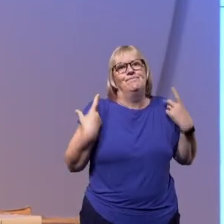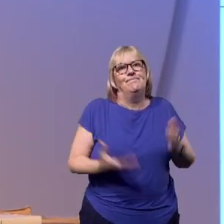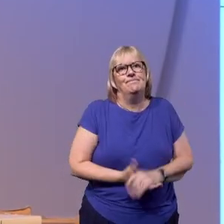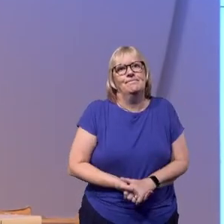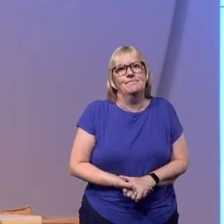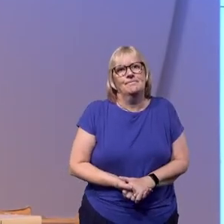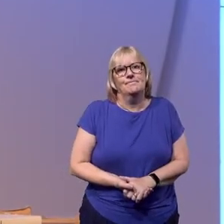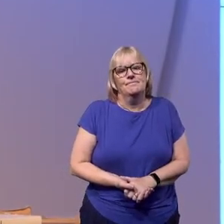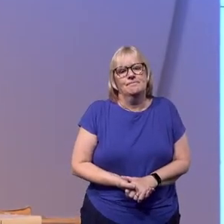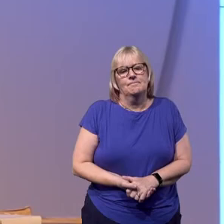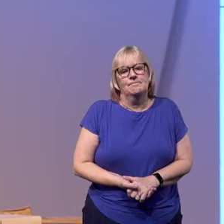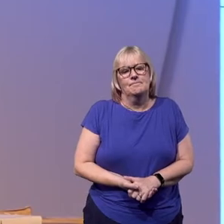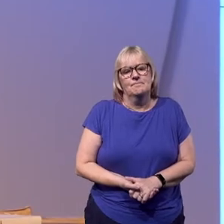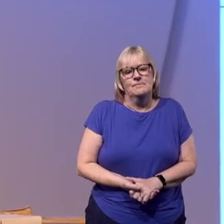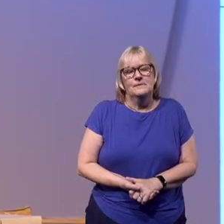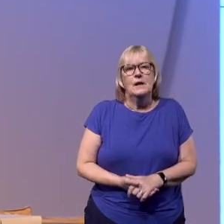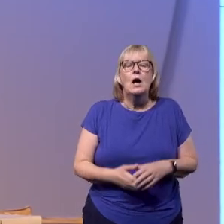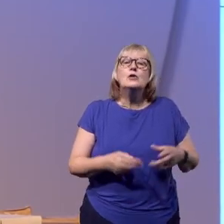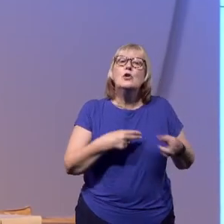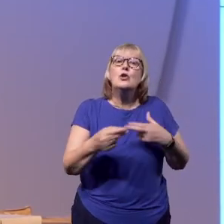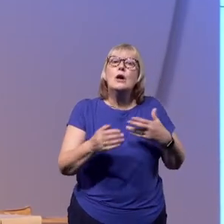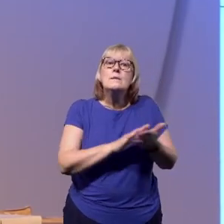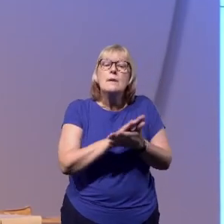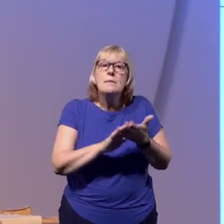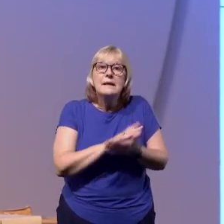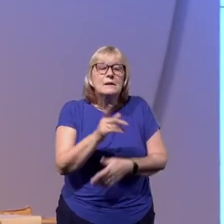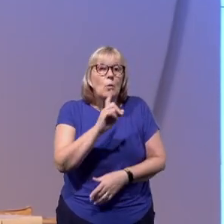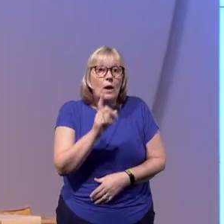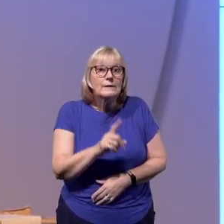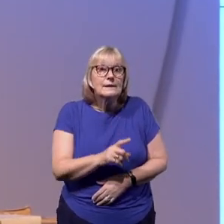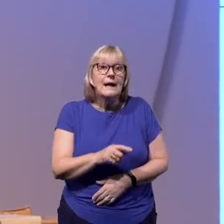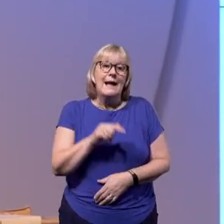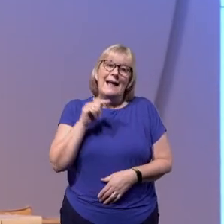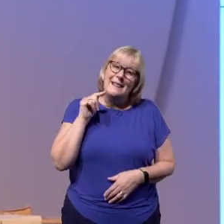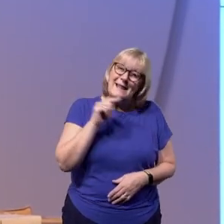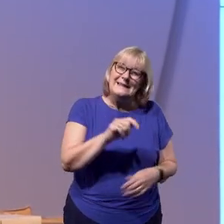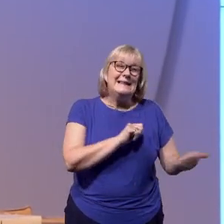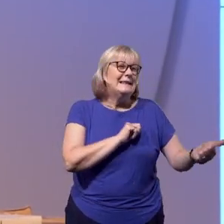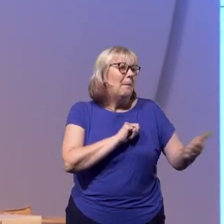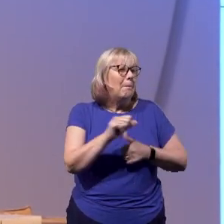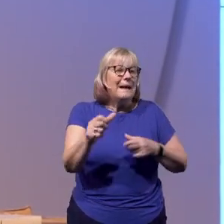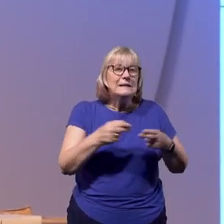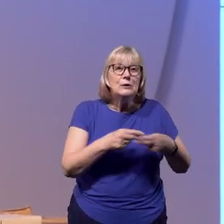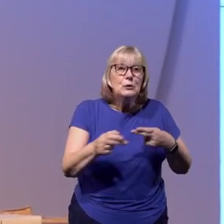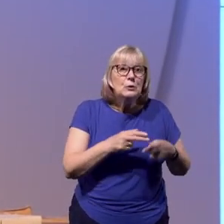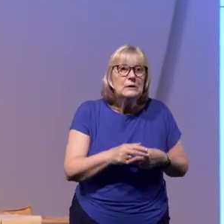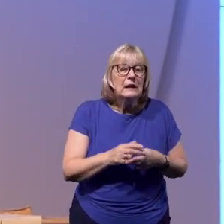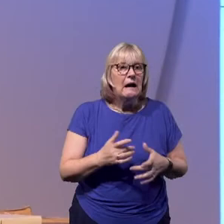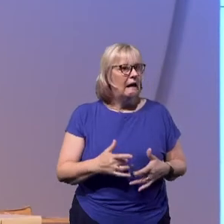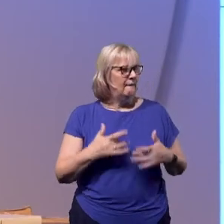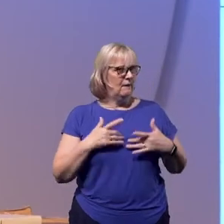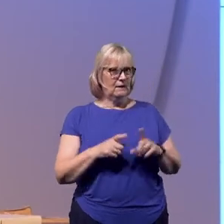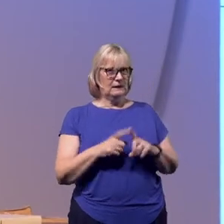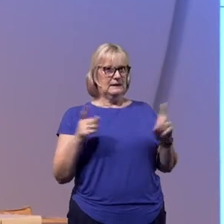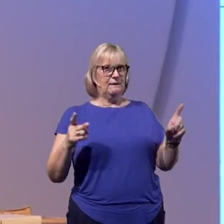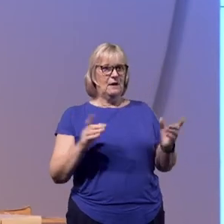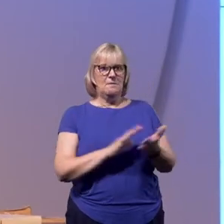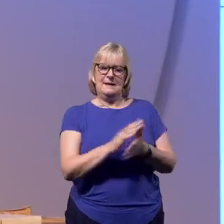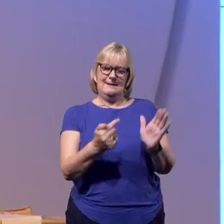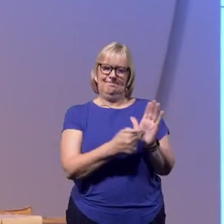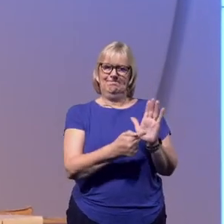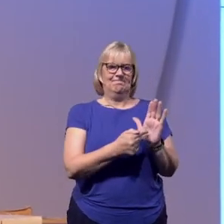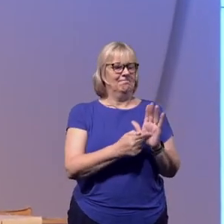That's my second thing when I ask them what the word gospel means. He's saying, if this isn't the best news you've ever heard in your life, you've misunderstood it. Third